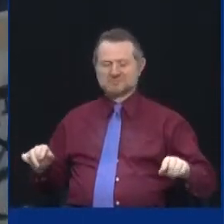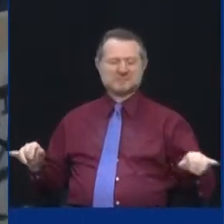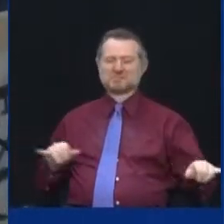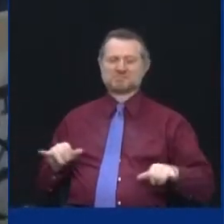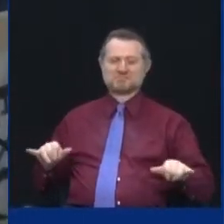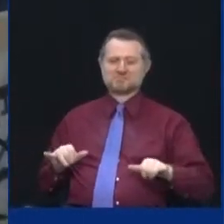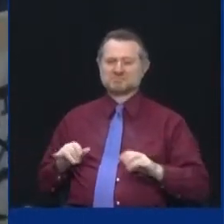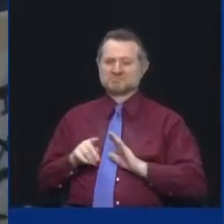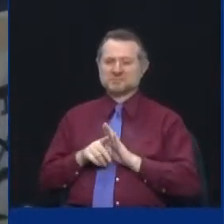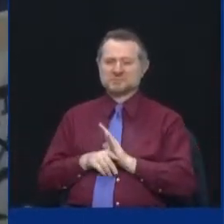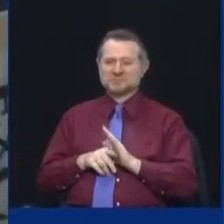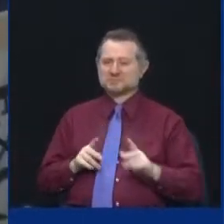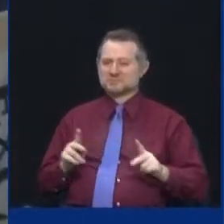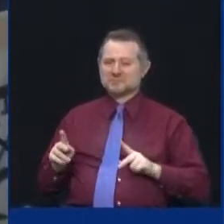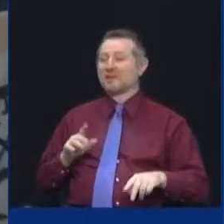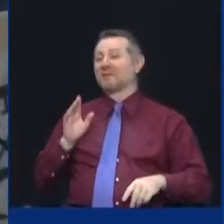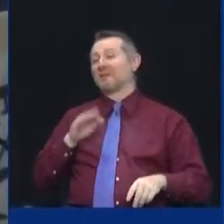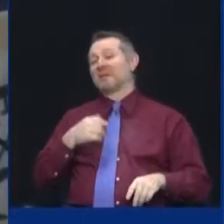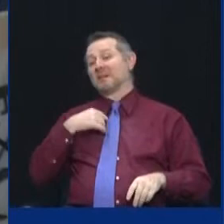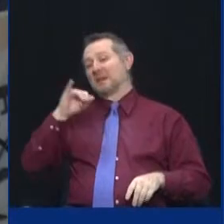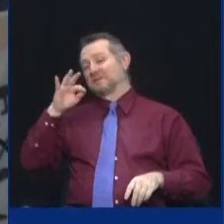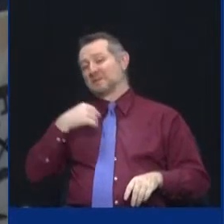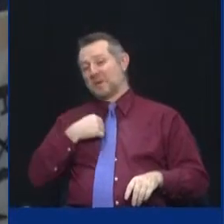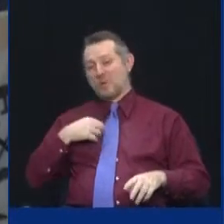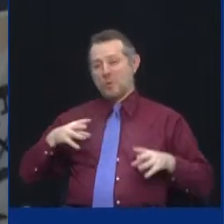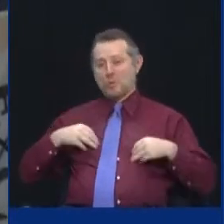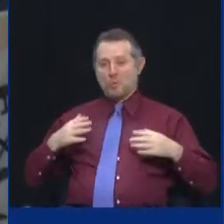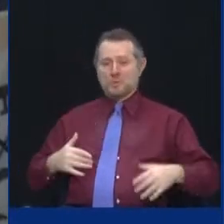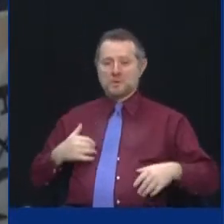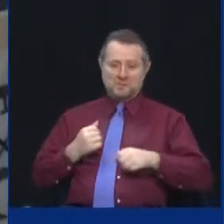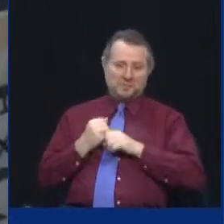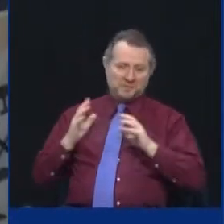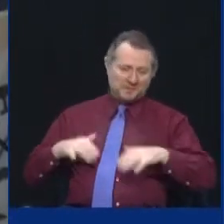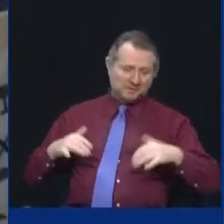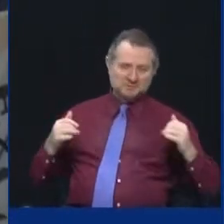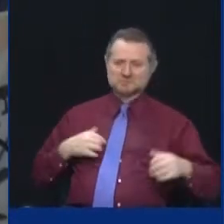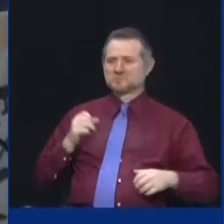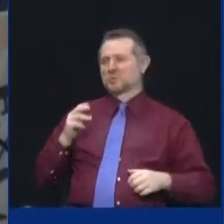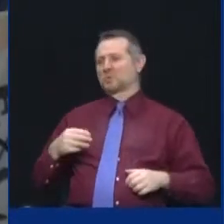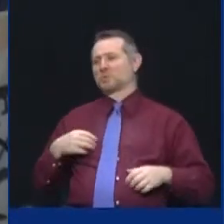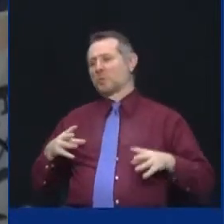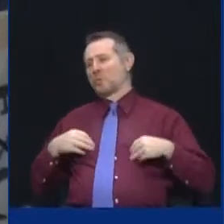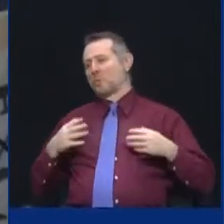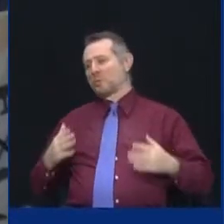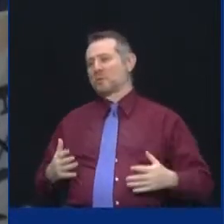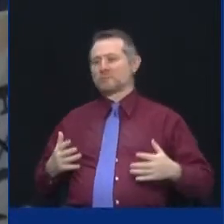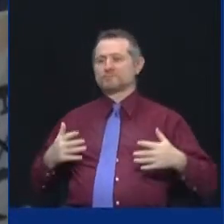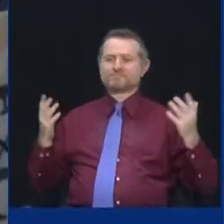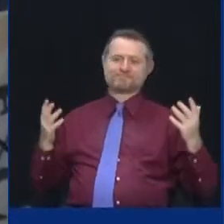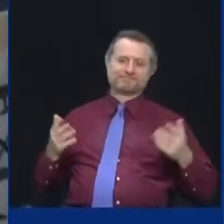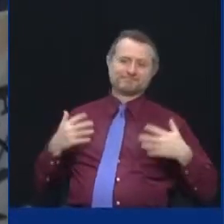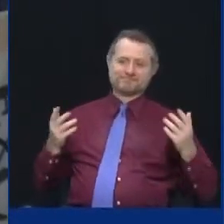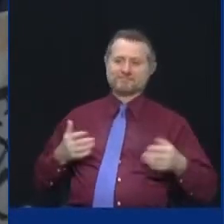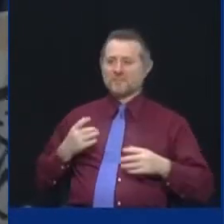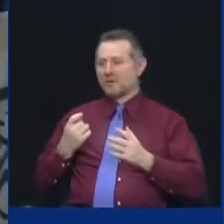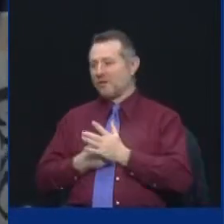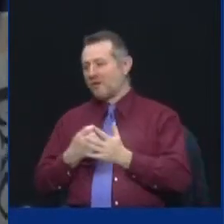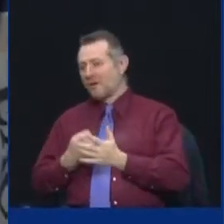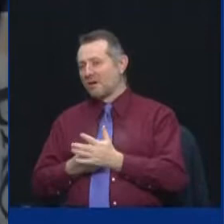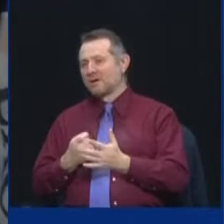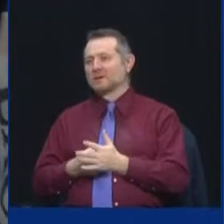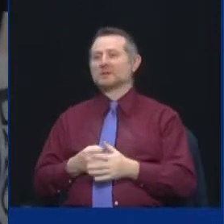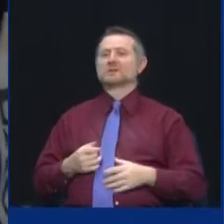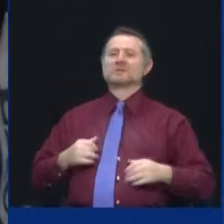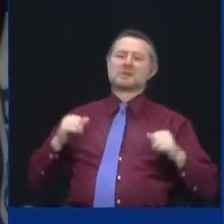But if I'm a stadium owner, or if I'm a arena owner, or